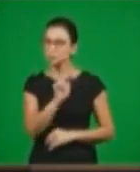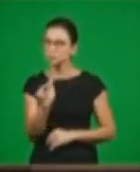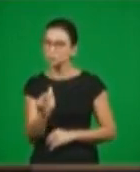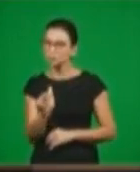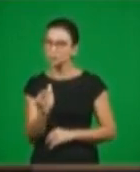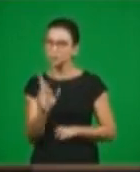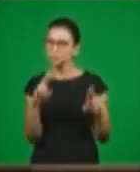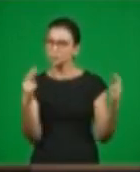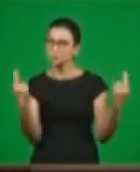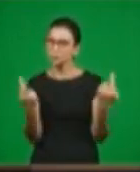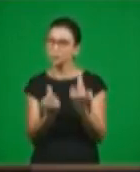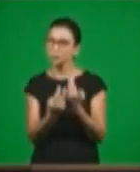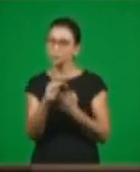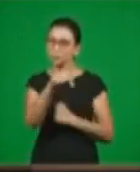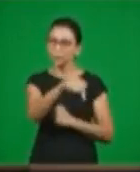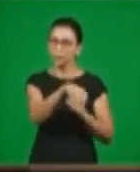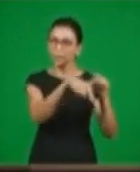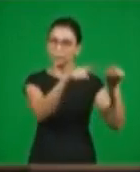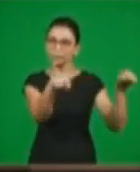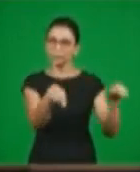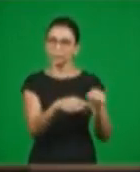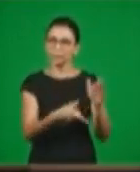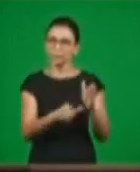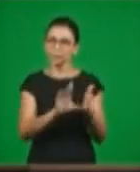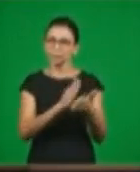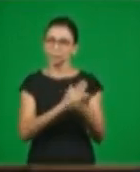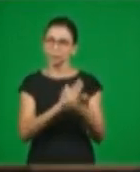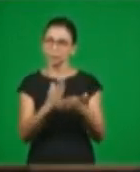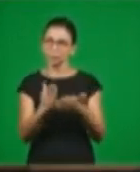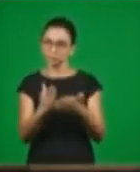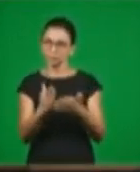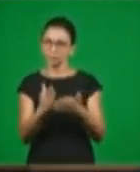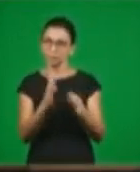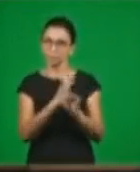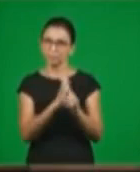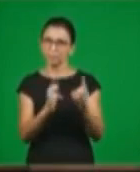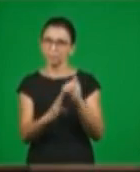I'm sorry for the brothers that were with us.